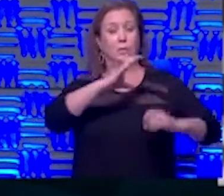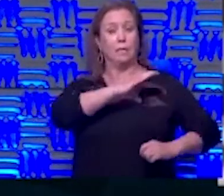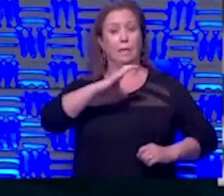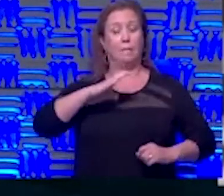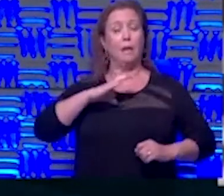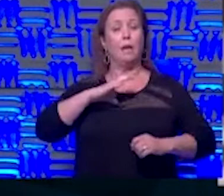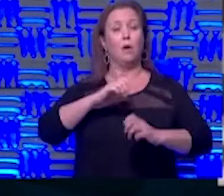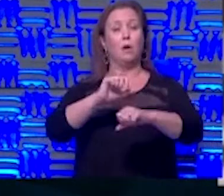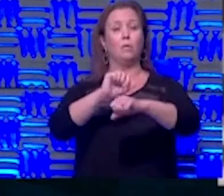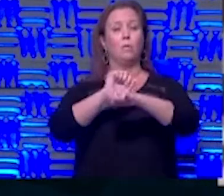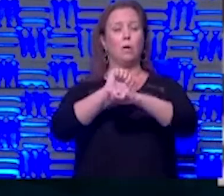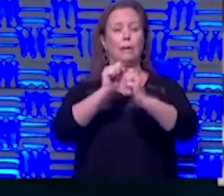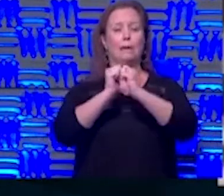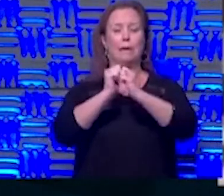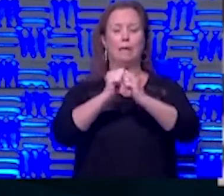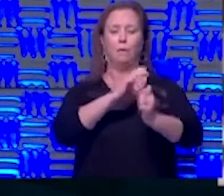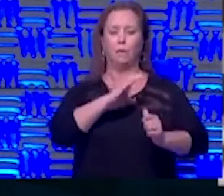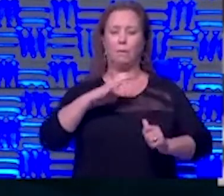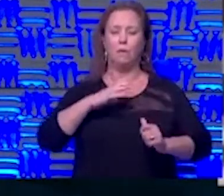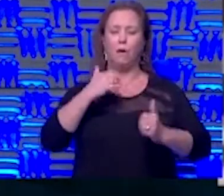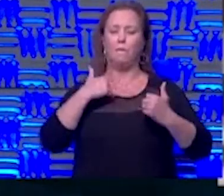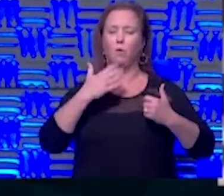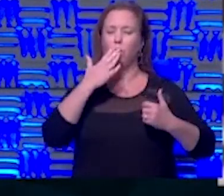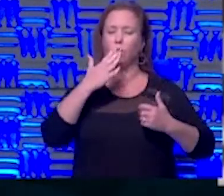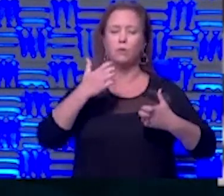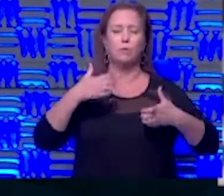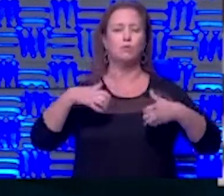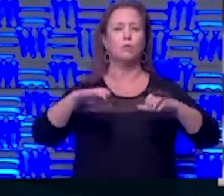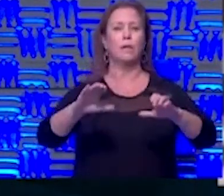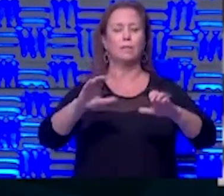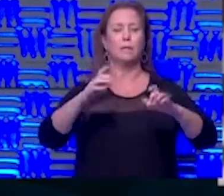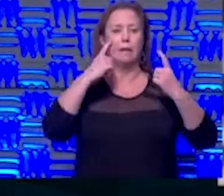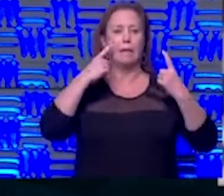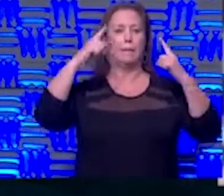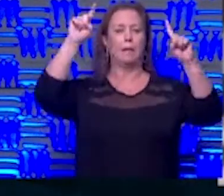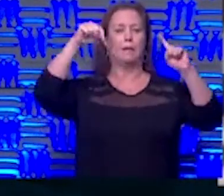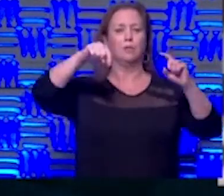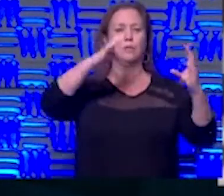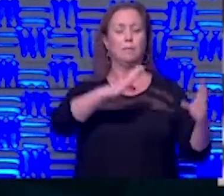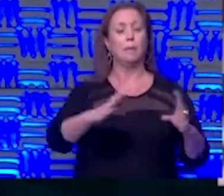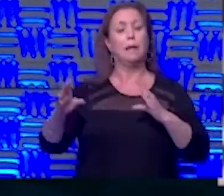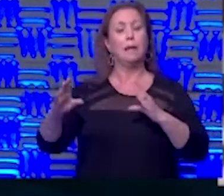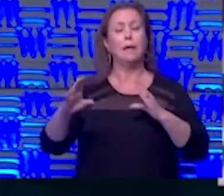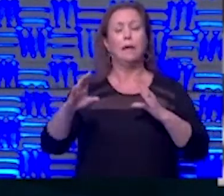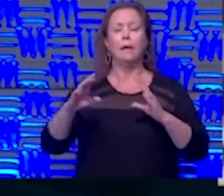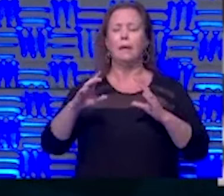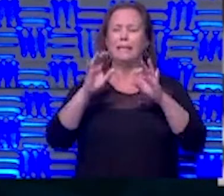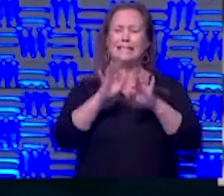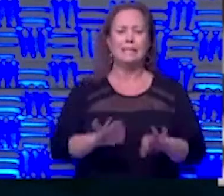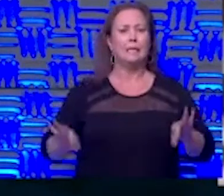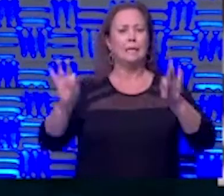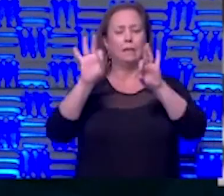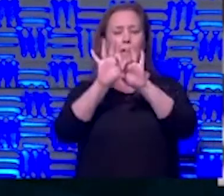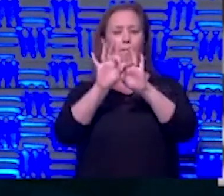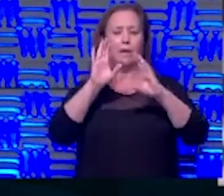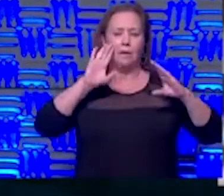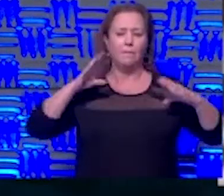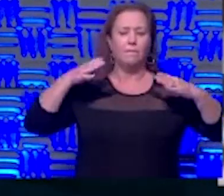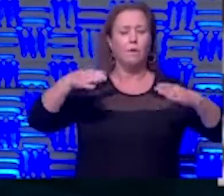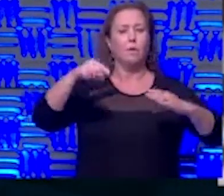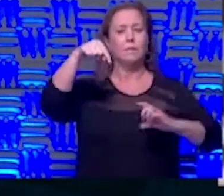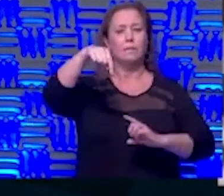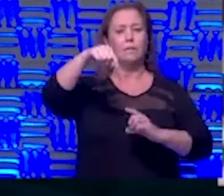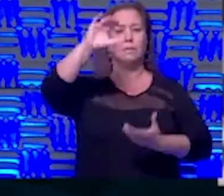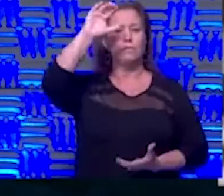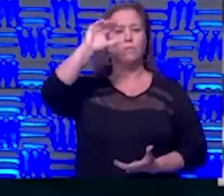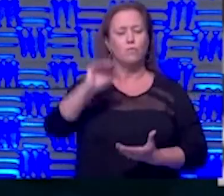together, we have a really good chance of getting this accomplished. And I would say that a significant focus of this effort to